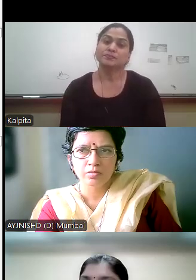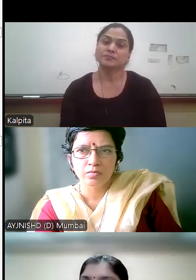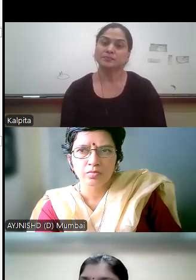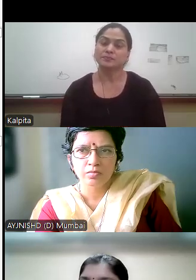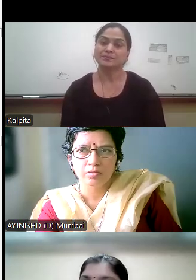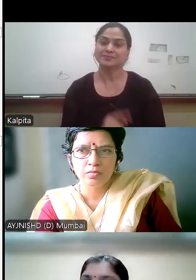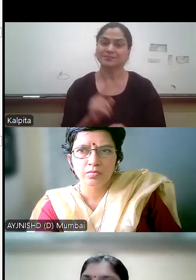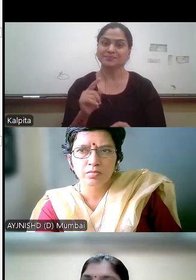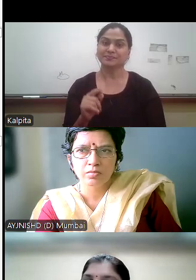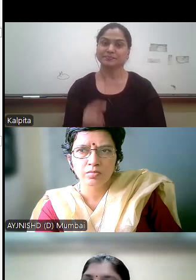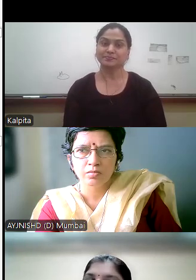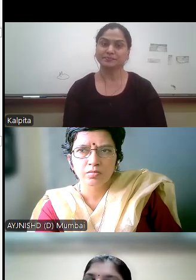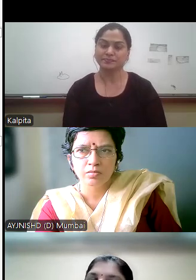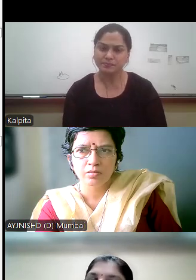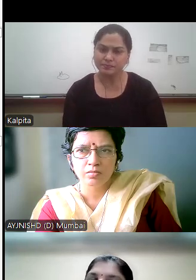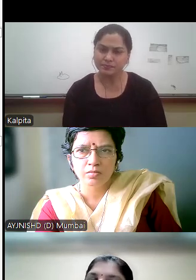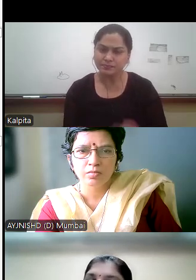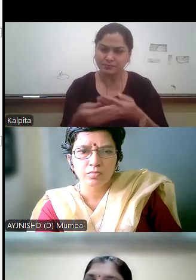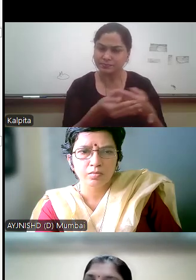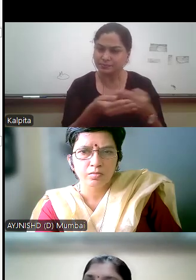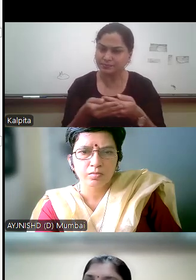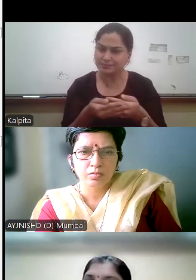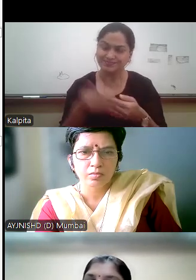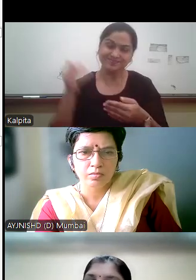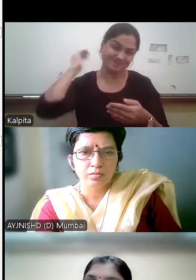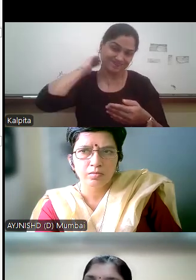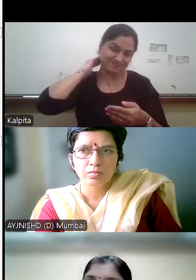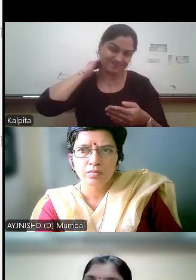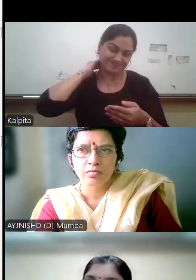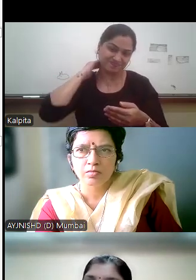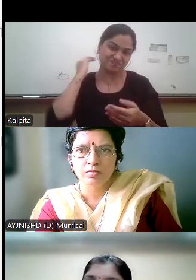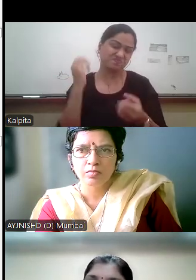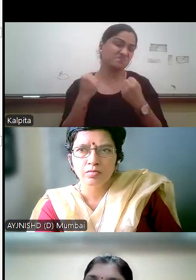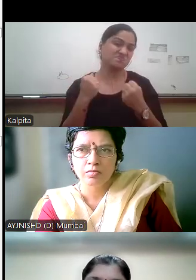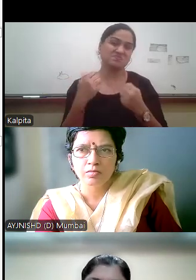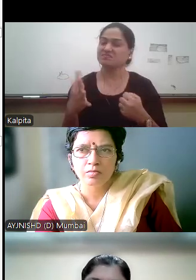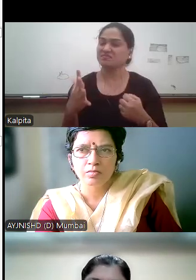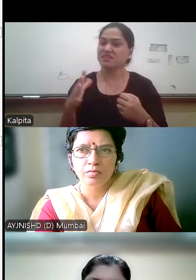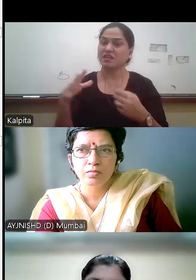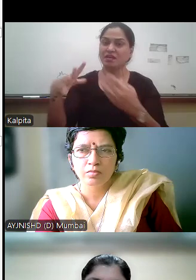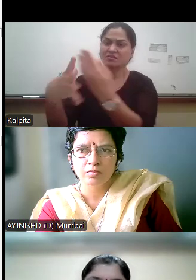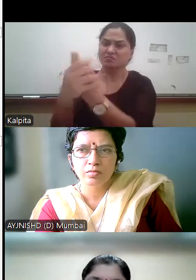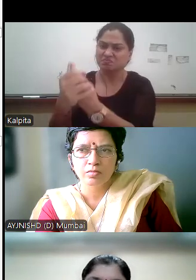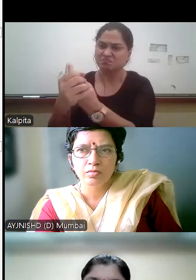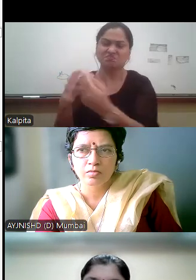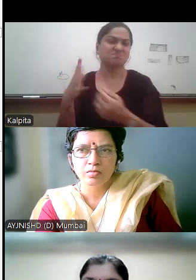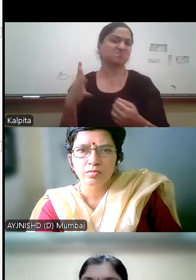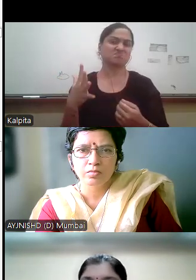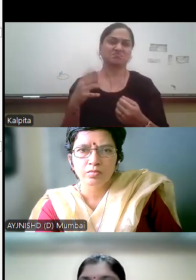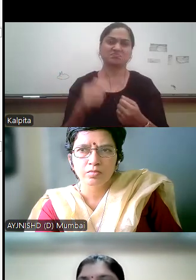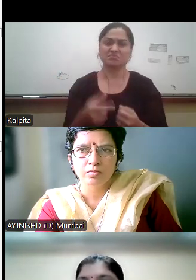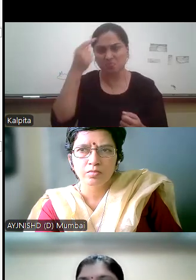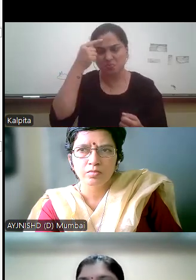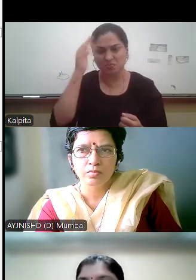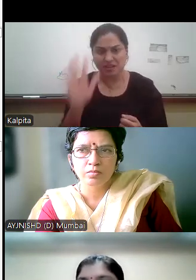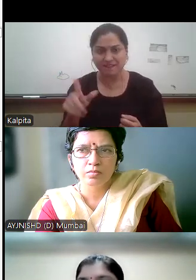One side is low. Then if the child is not having neck control or is not reaching for objects, this will help the child. Then I was telling how